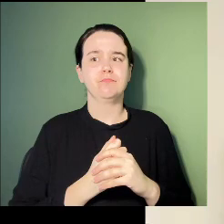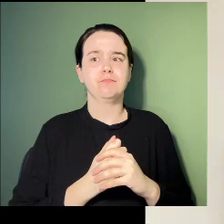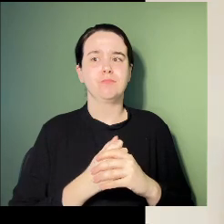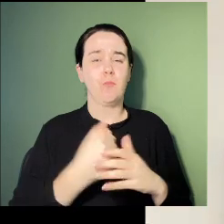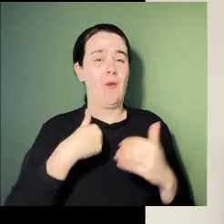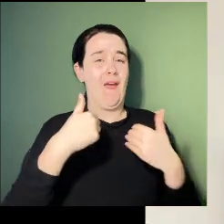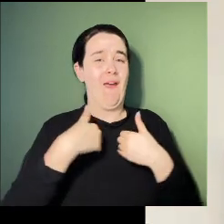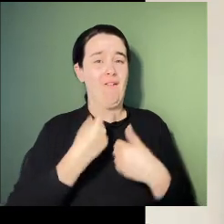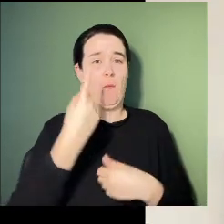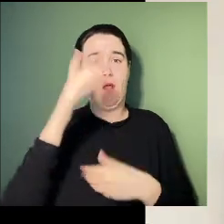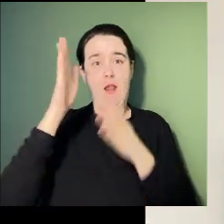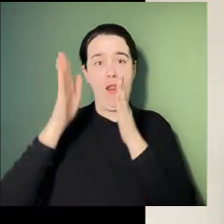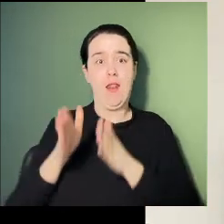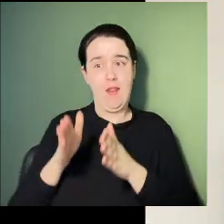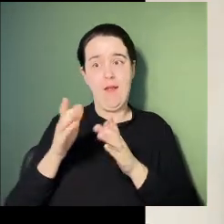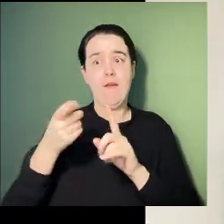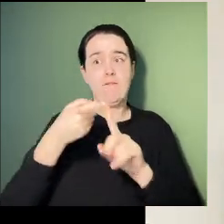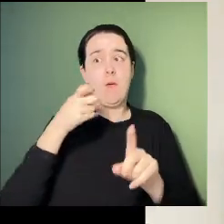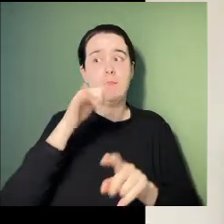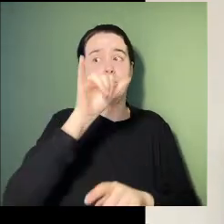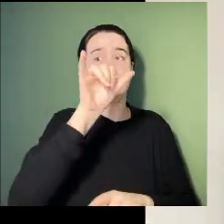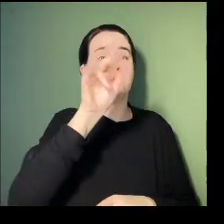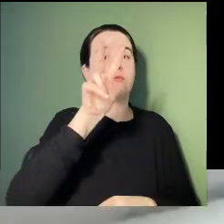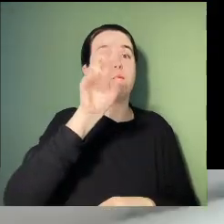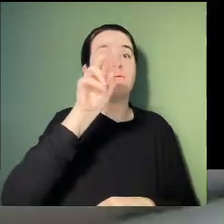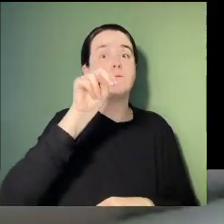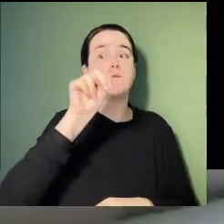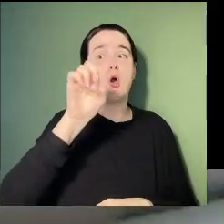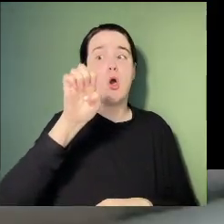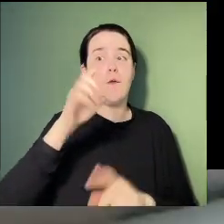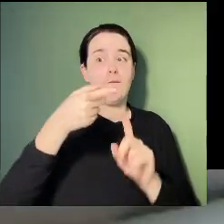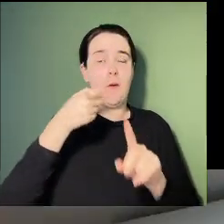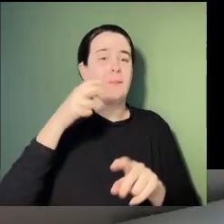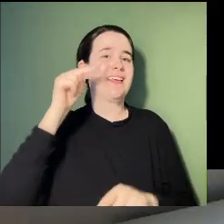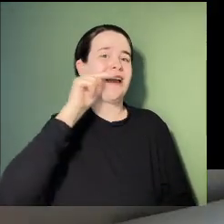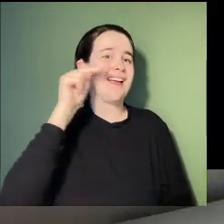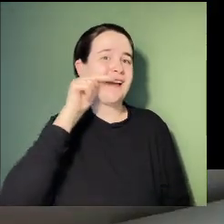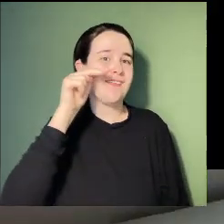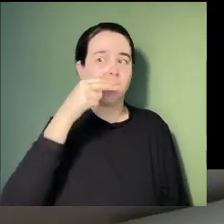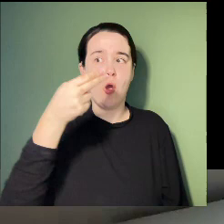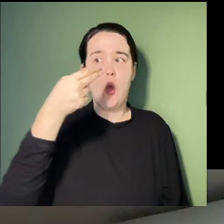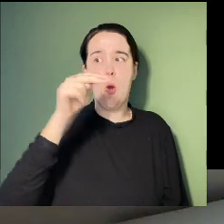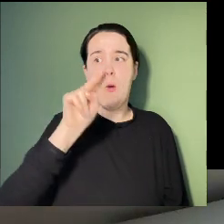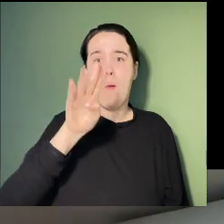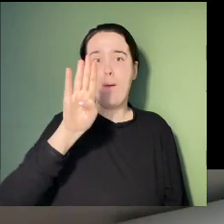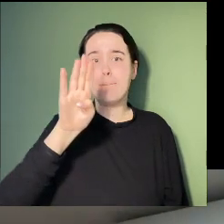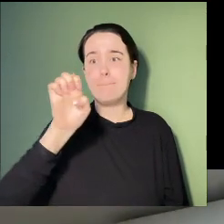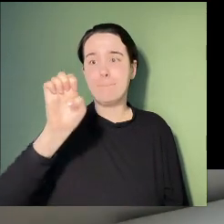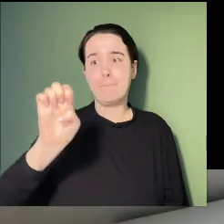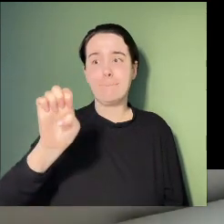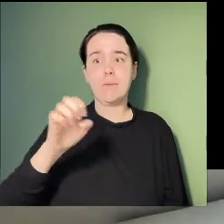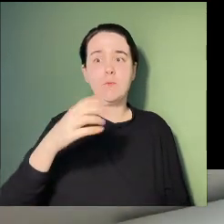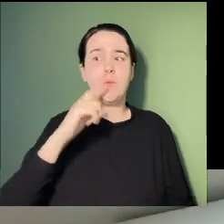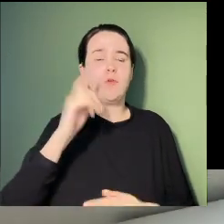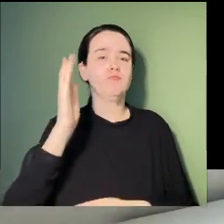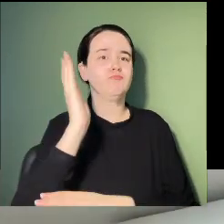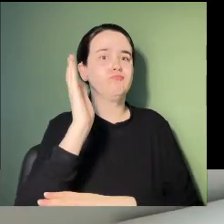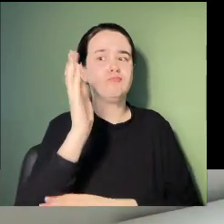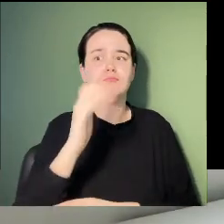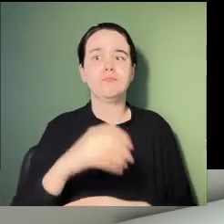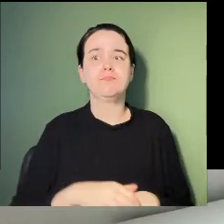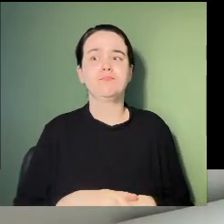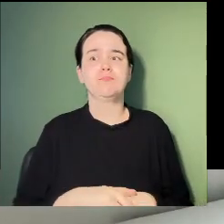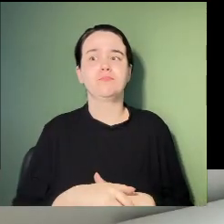from the Co-Creation Hub in Nigeria. We will share each of our speakers' bios in the chat so that you can look at their